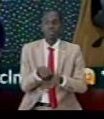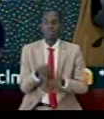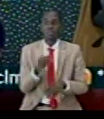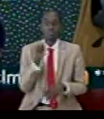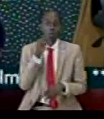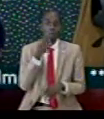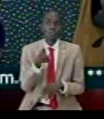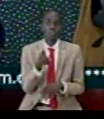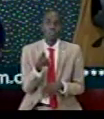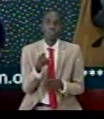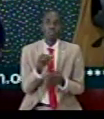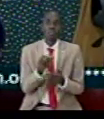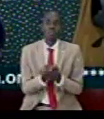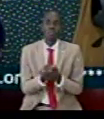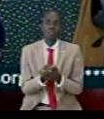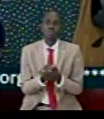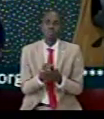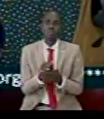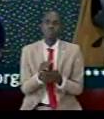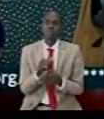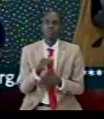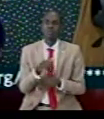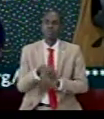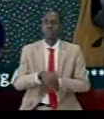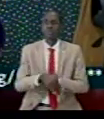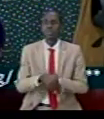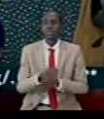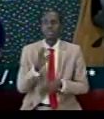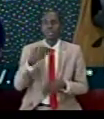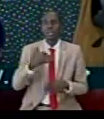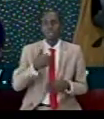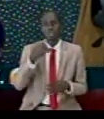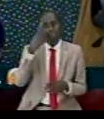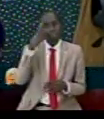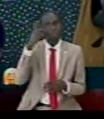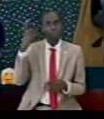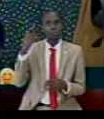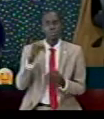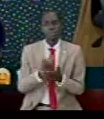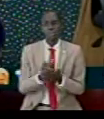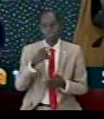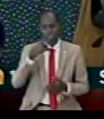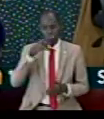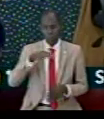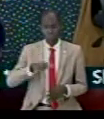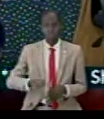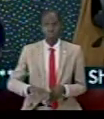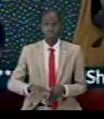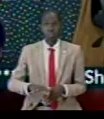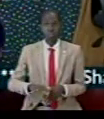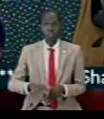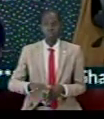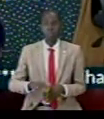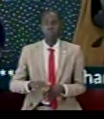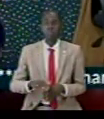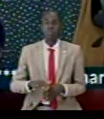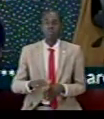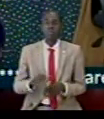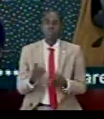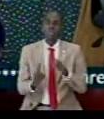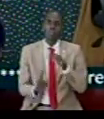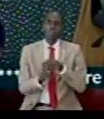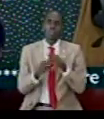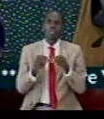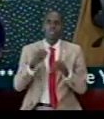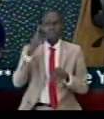night, I dreamed. A little boy came in my dream and took away the ring and said,